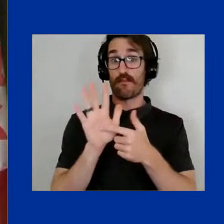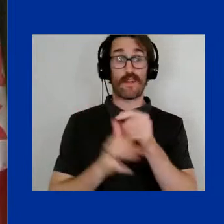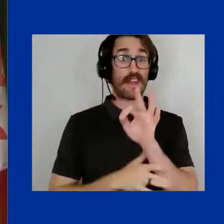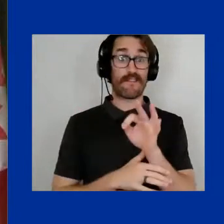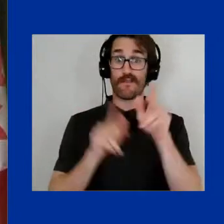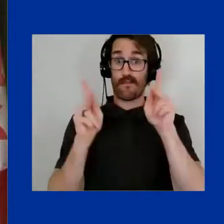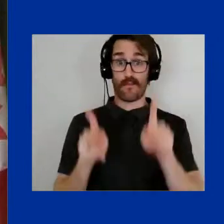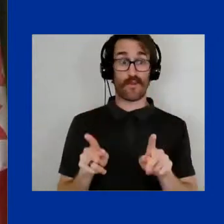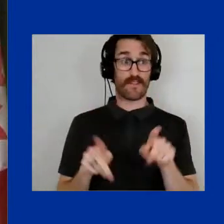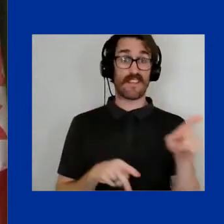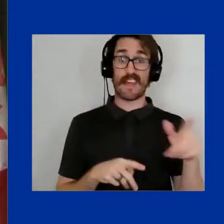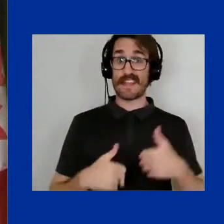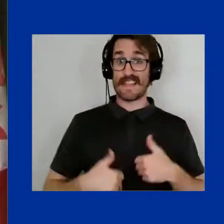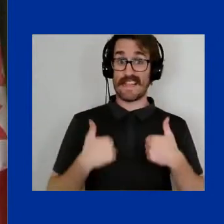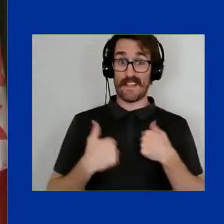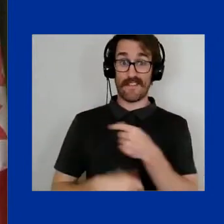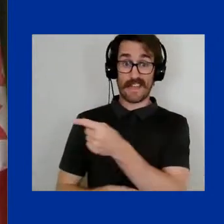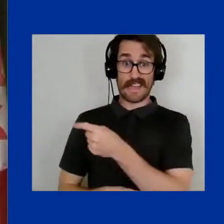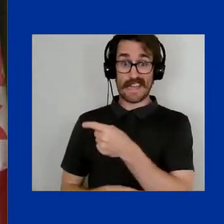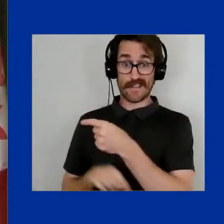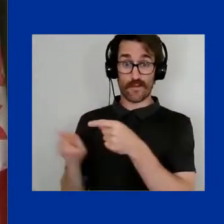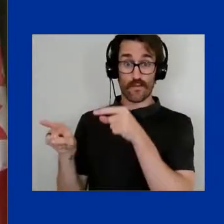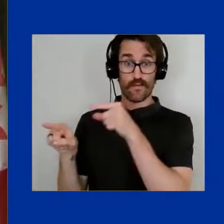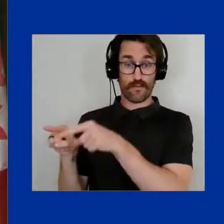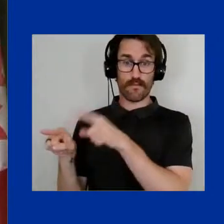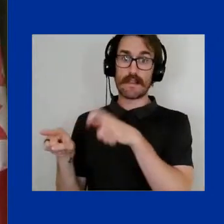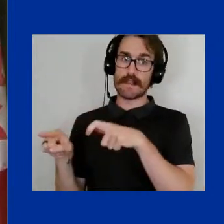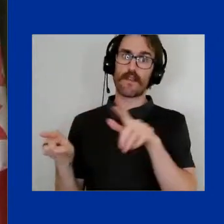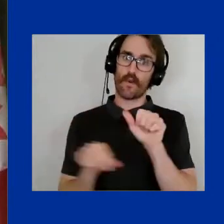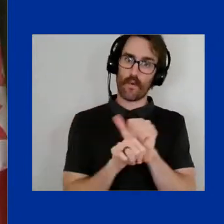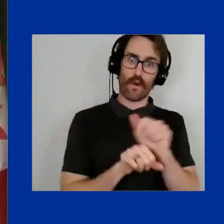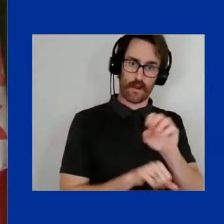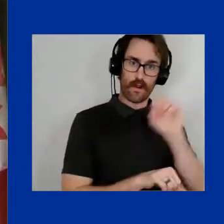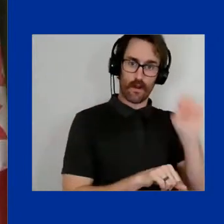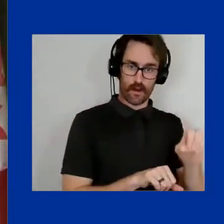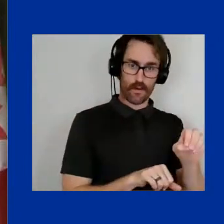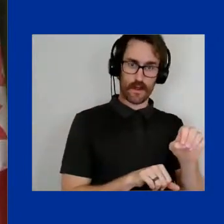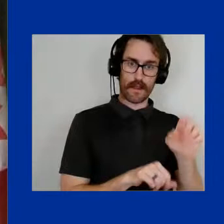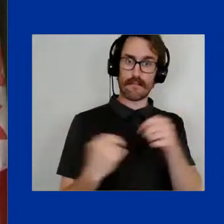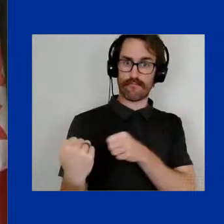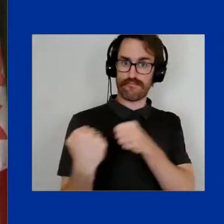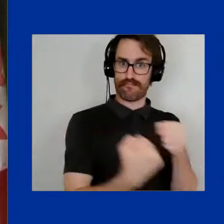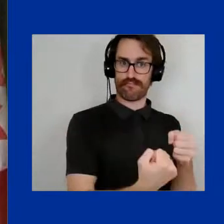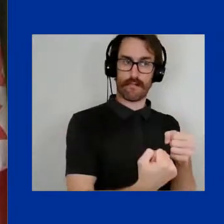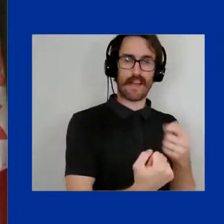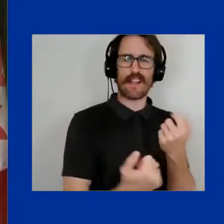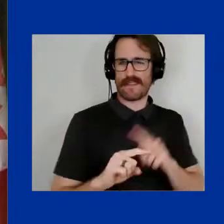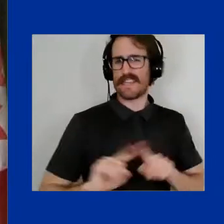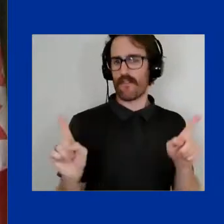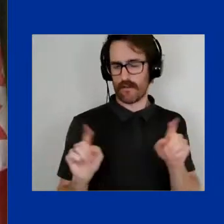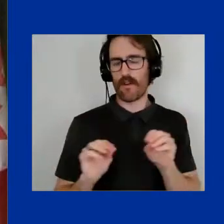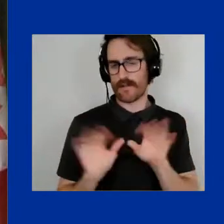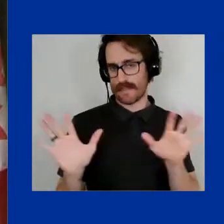lives in Gatineau and works in Ottawa, it is different, but